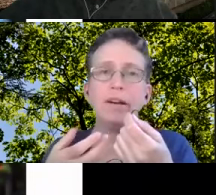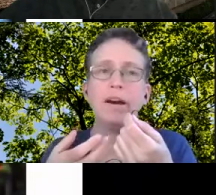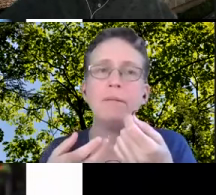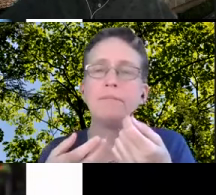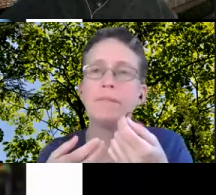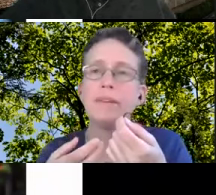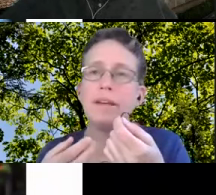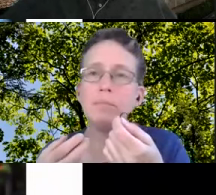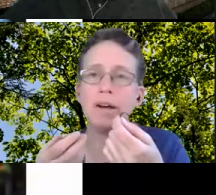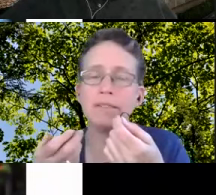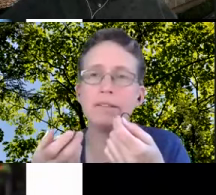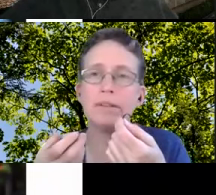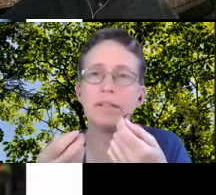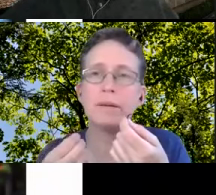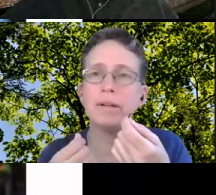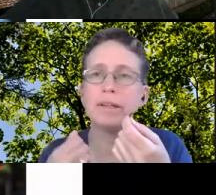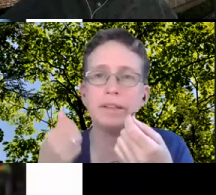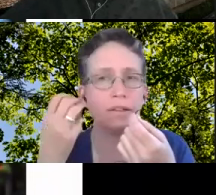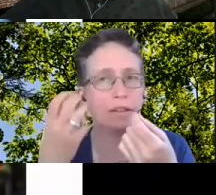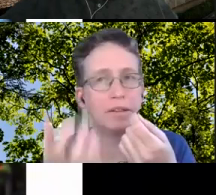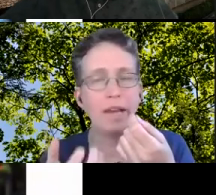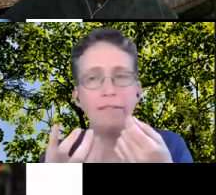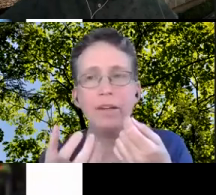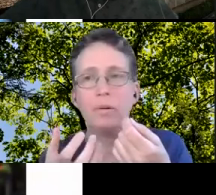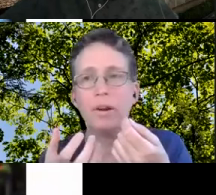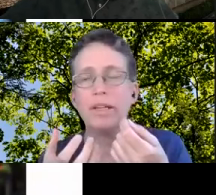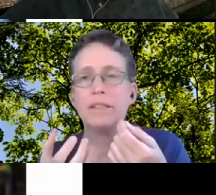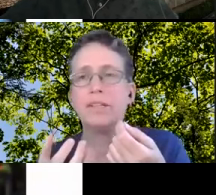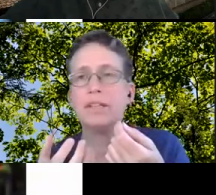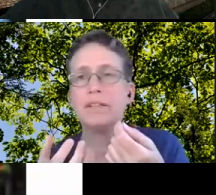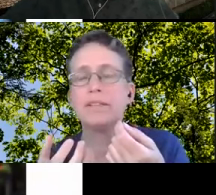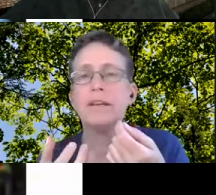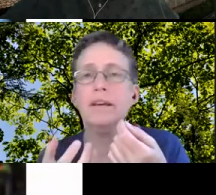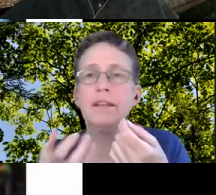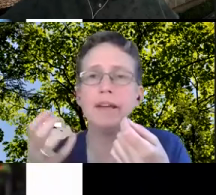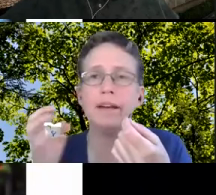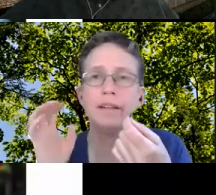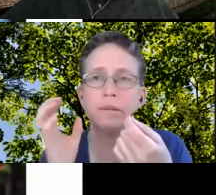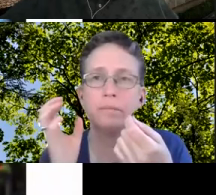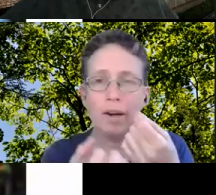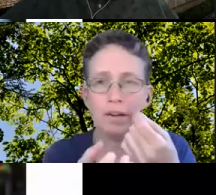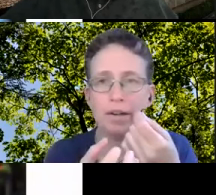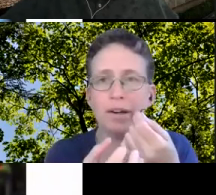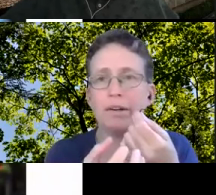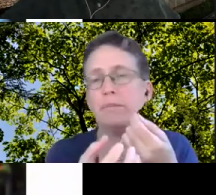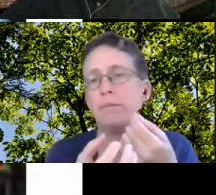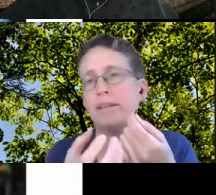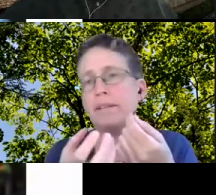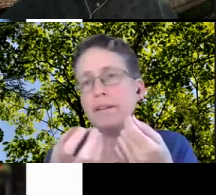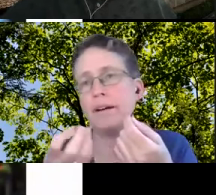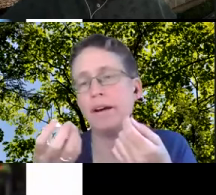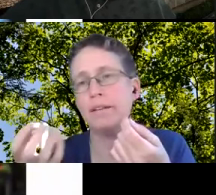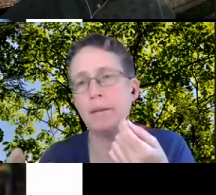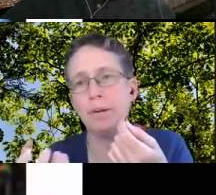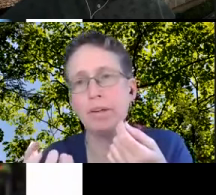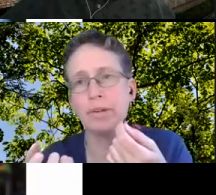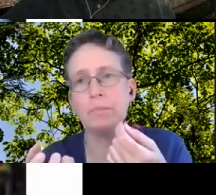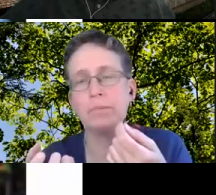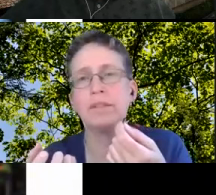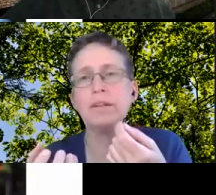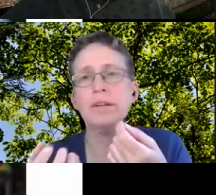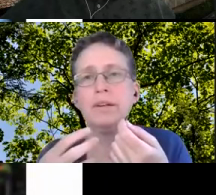greening in Boston, for example, like the having organizations that can partner with